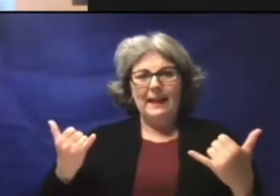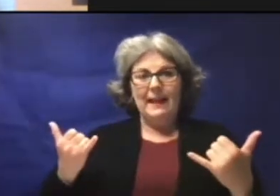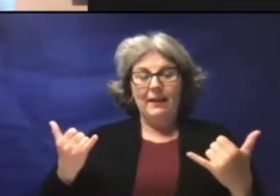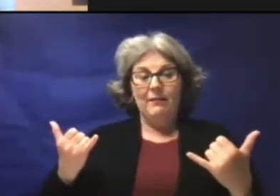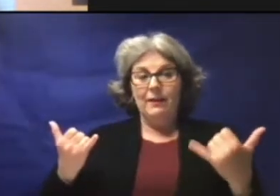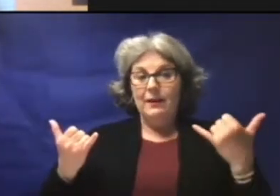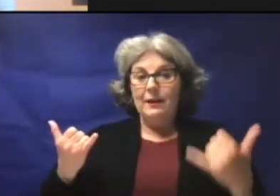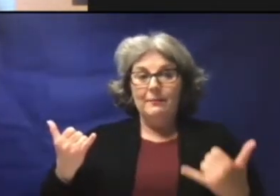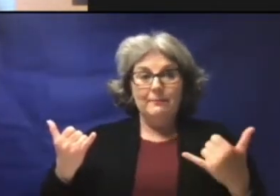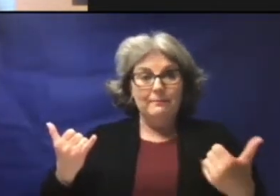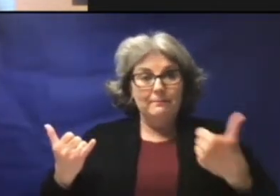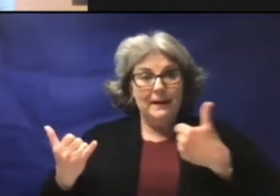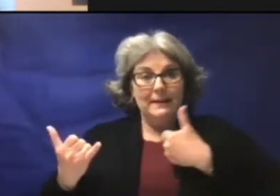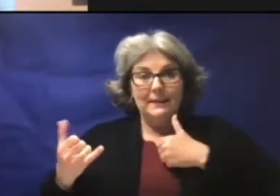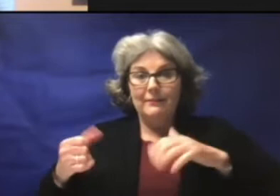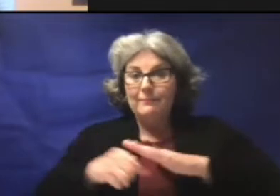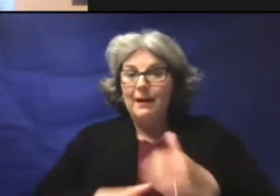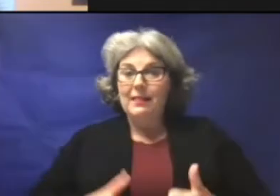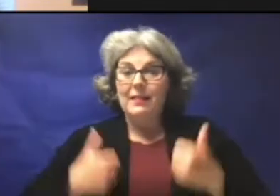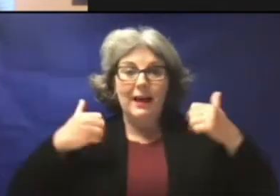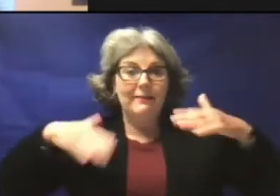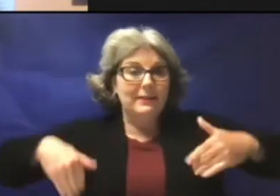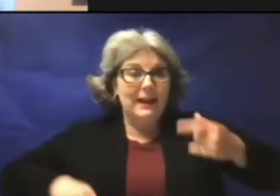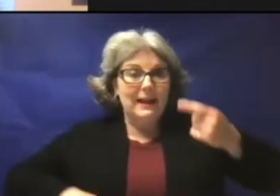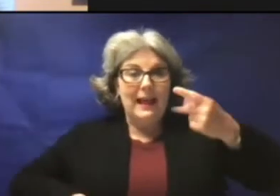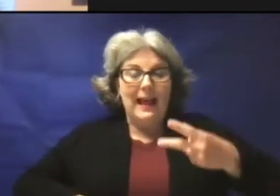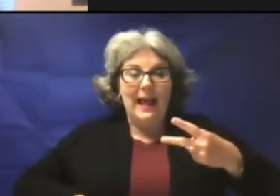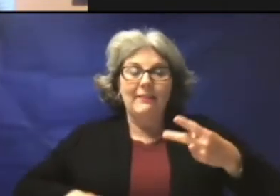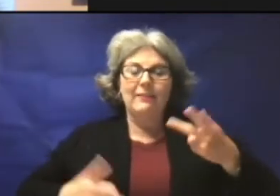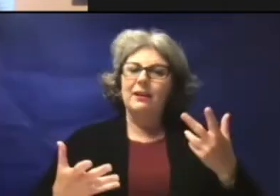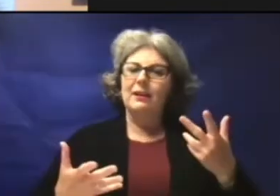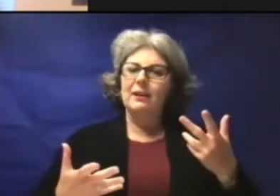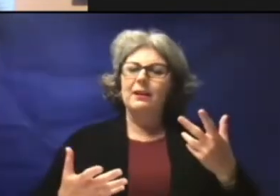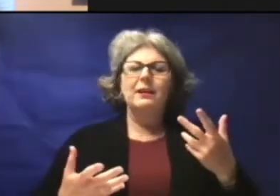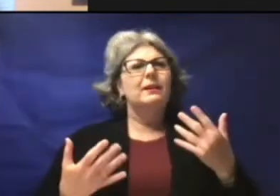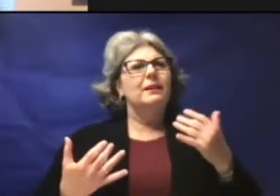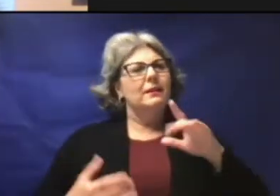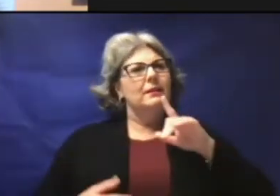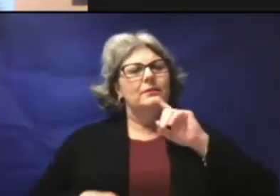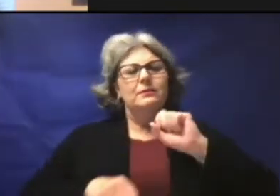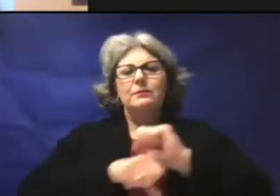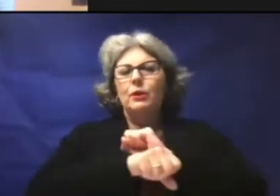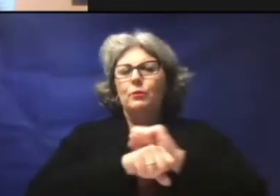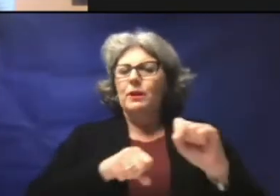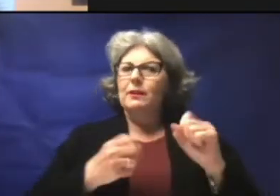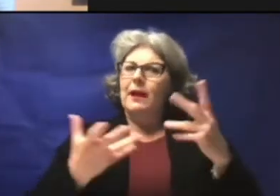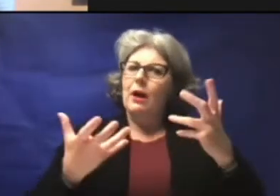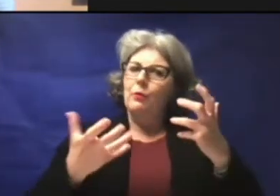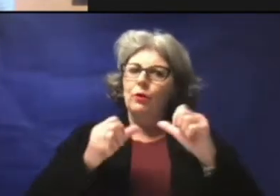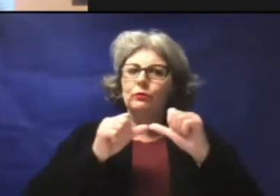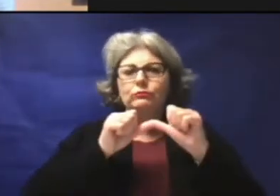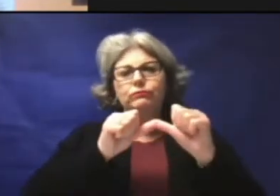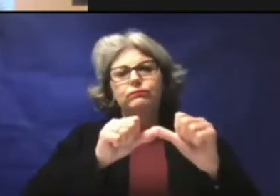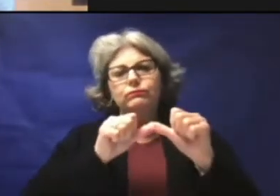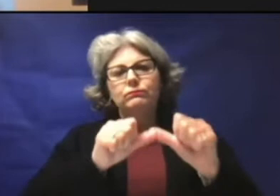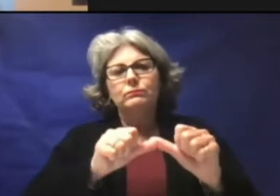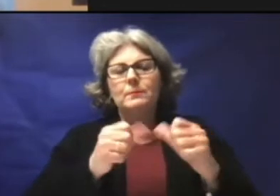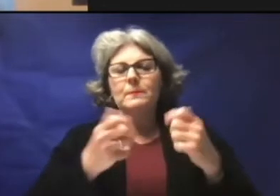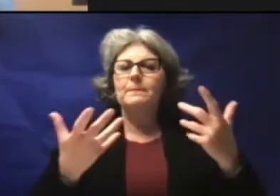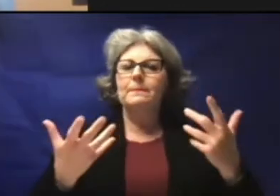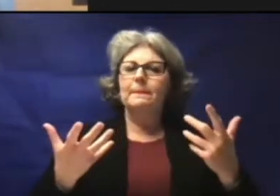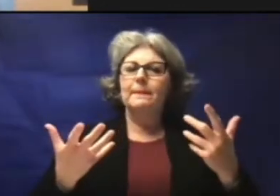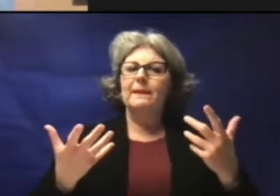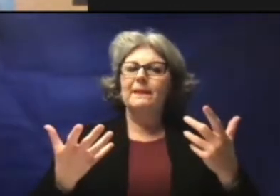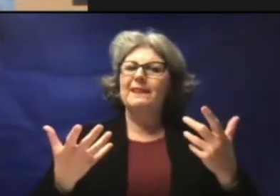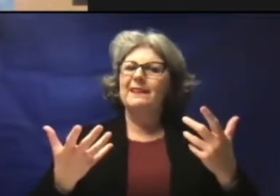halfway through my entire lifespan yet. So for me, it makes me want to sustain, it makes me, in